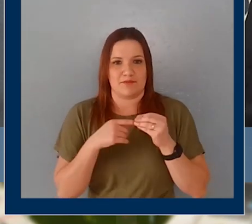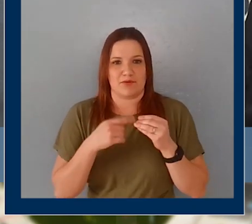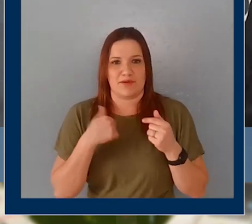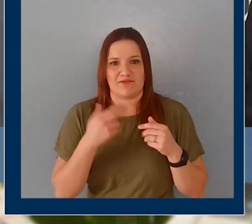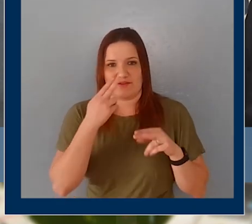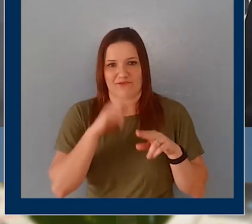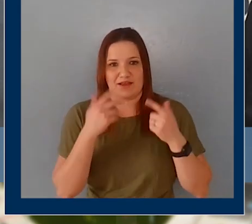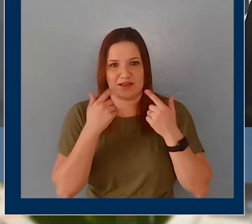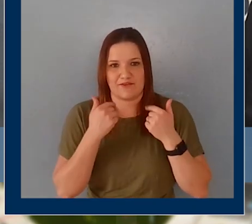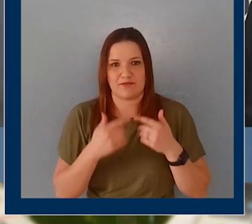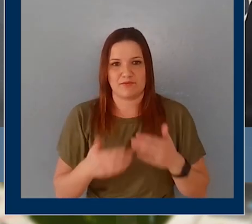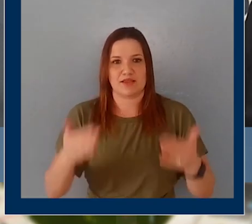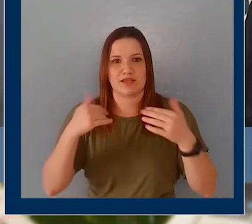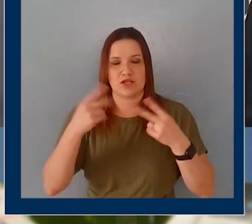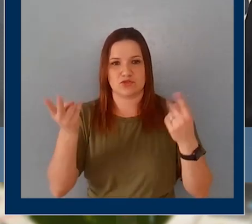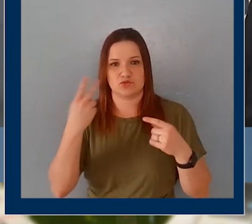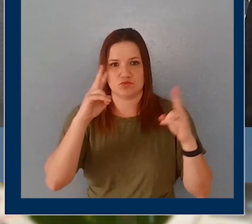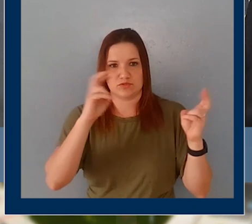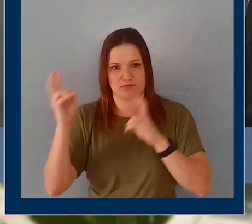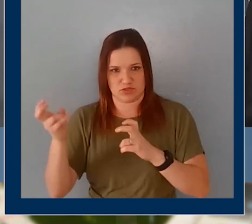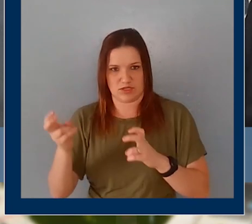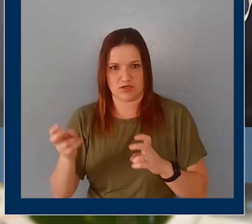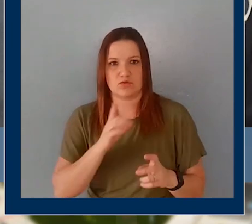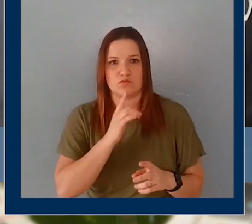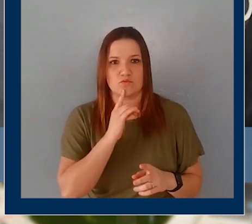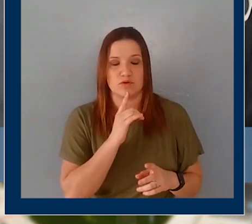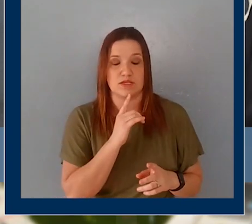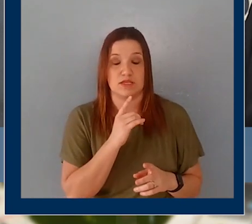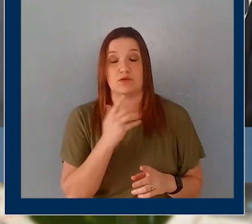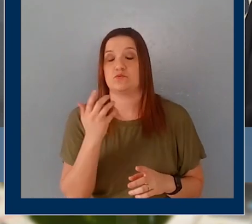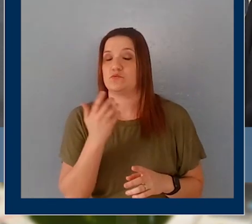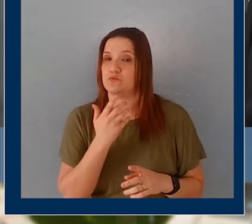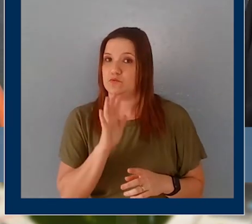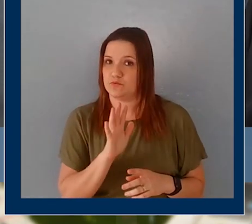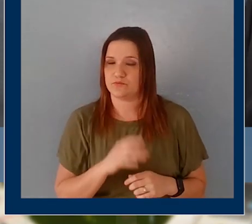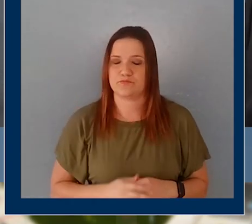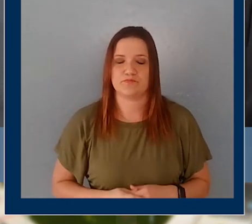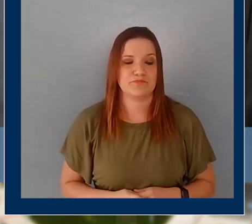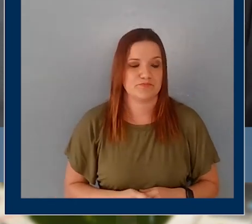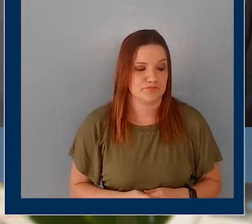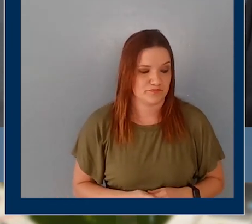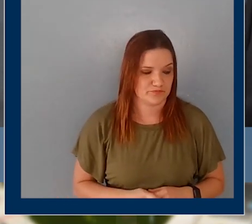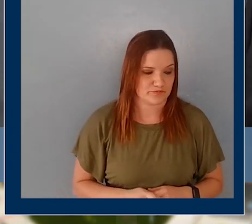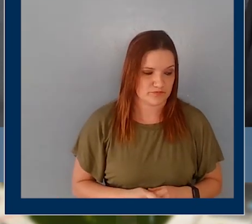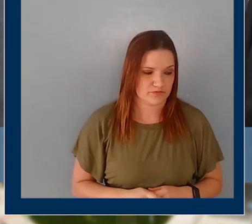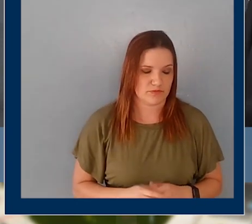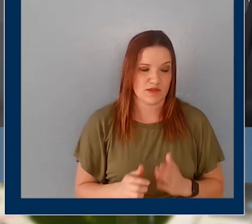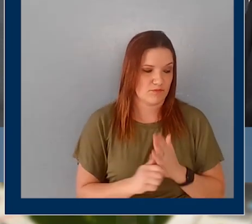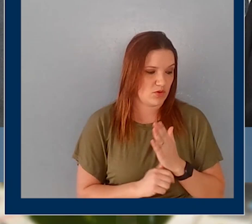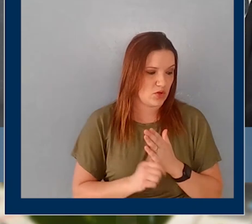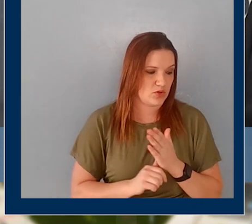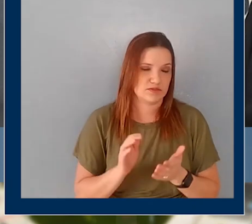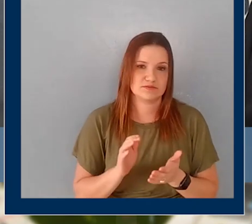crisis care. We've put on our website our policy, our procedures if we move into crisis care.